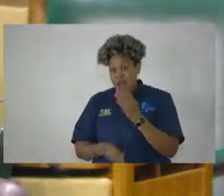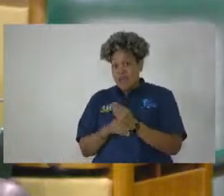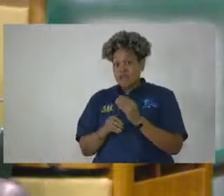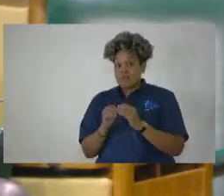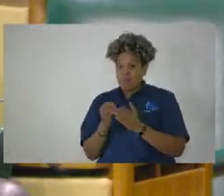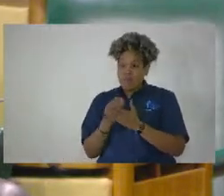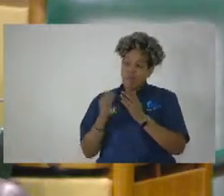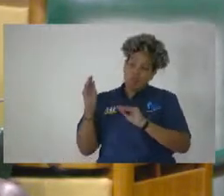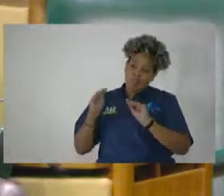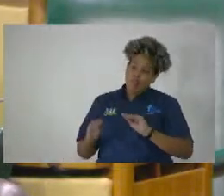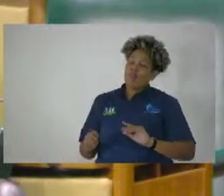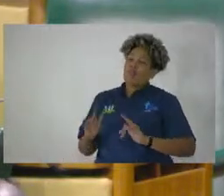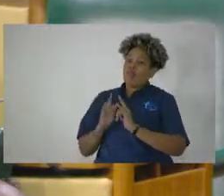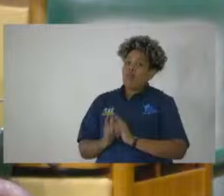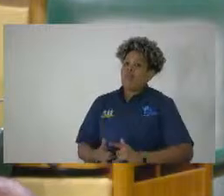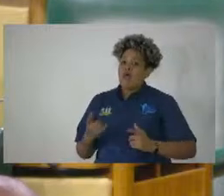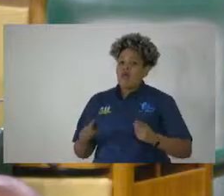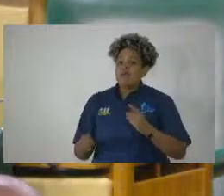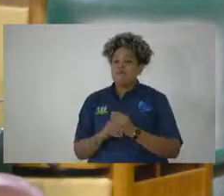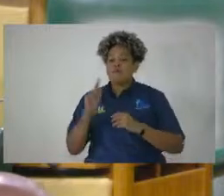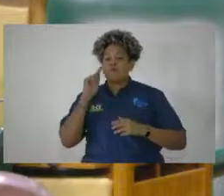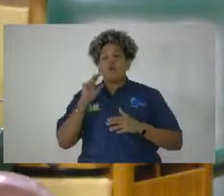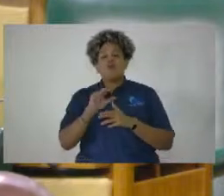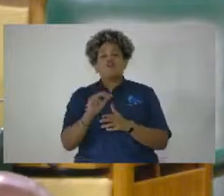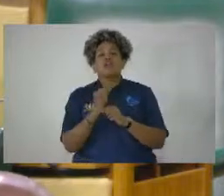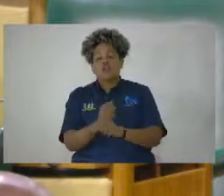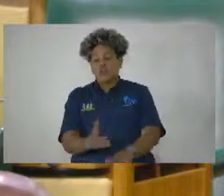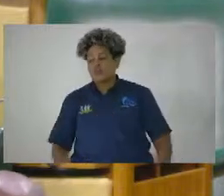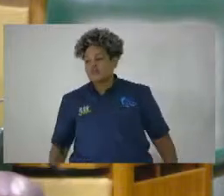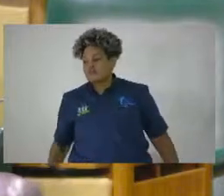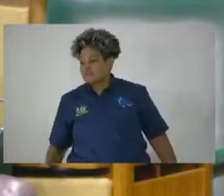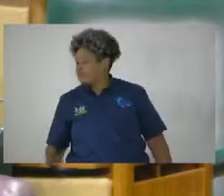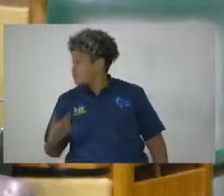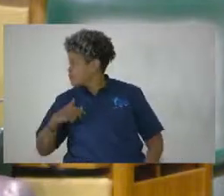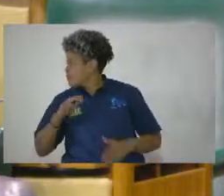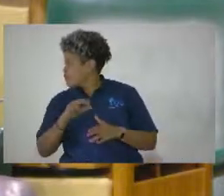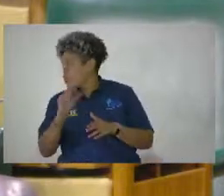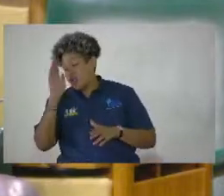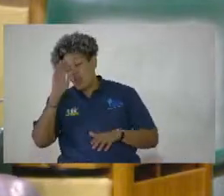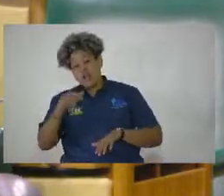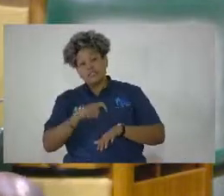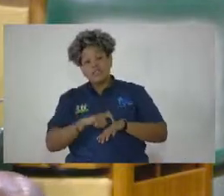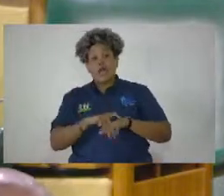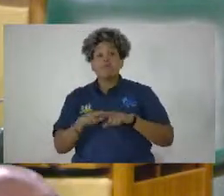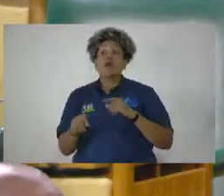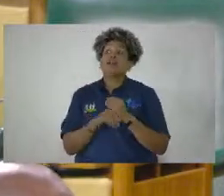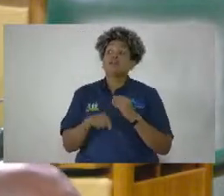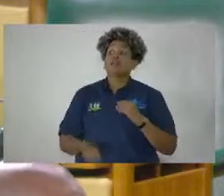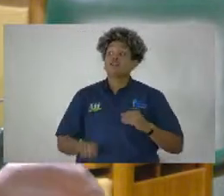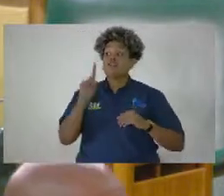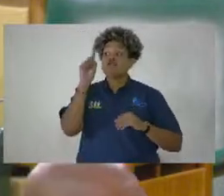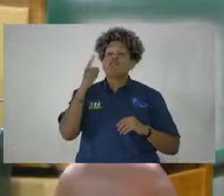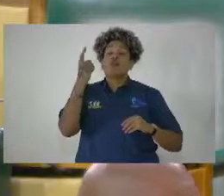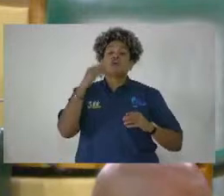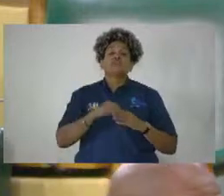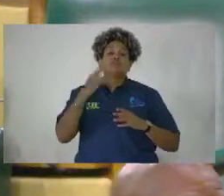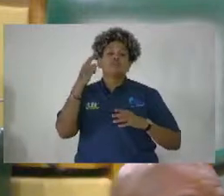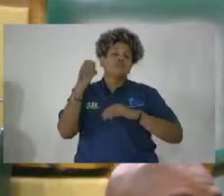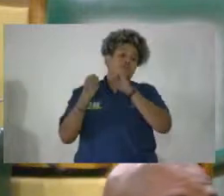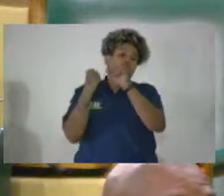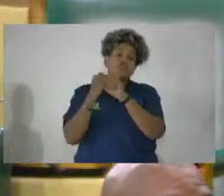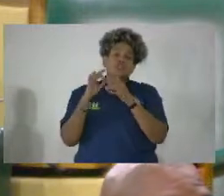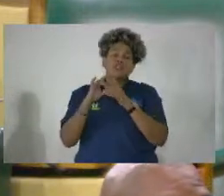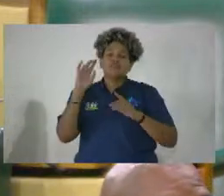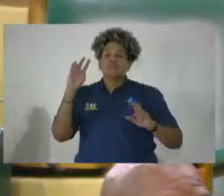of the hurricane. We have hurricanes all the time, but this is the first one in 17 years as a